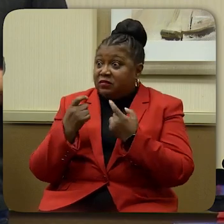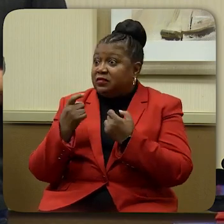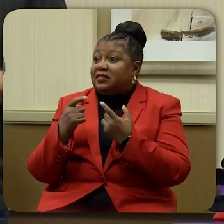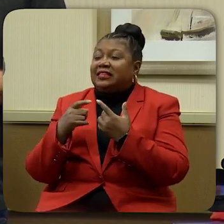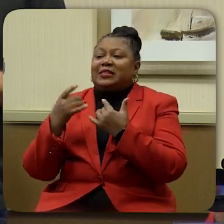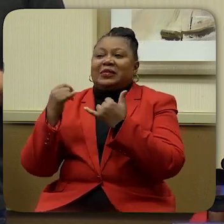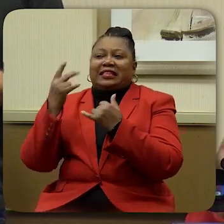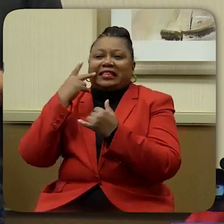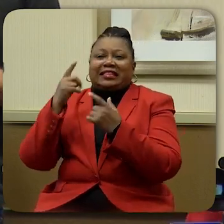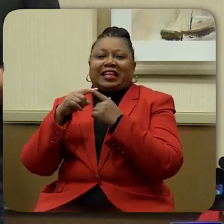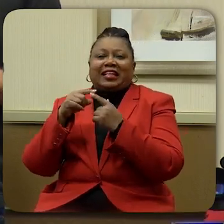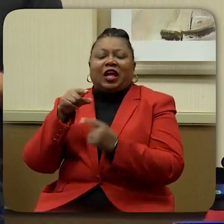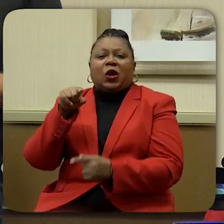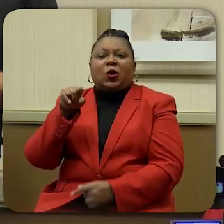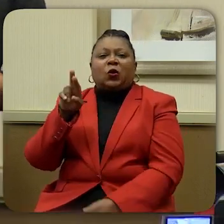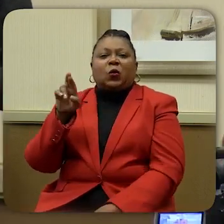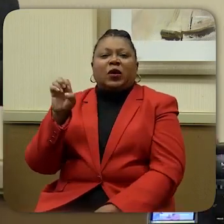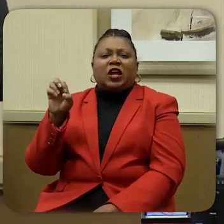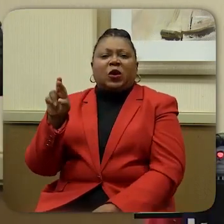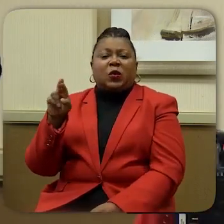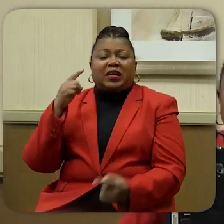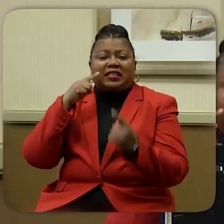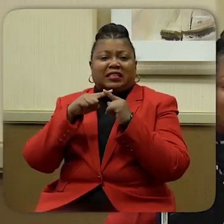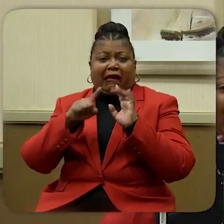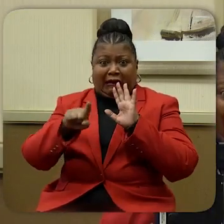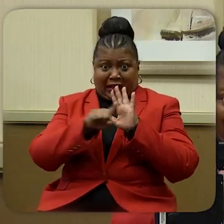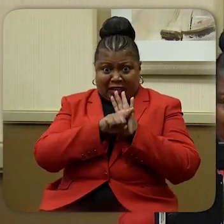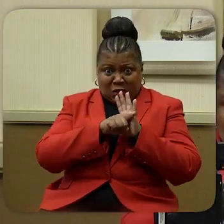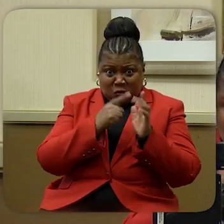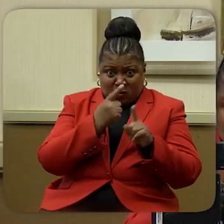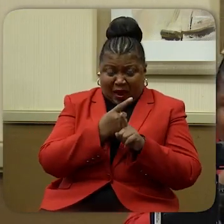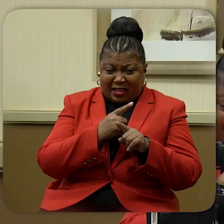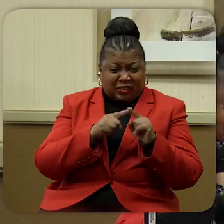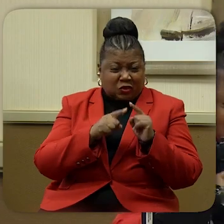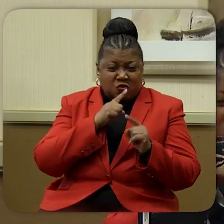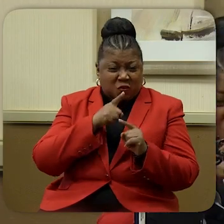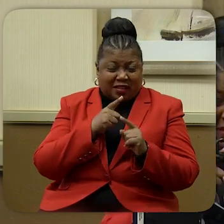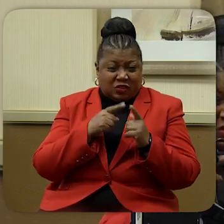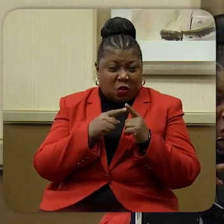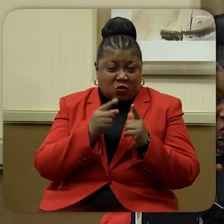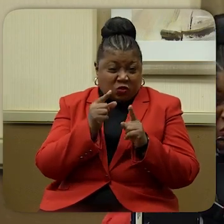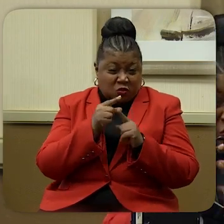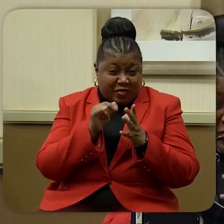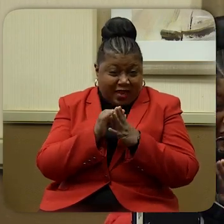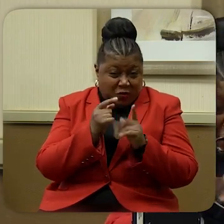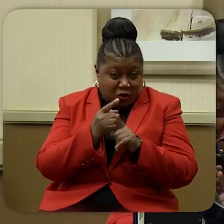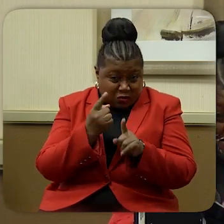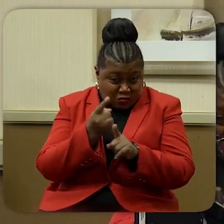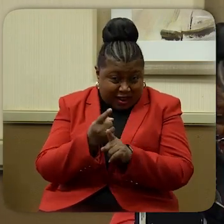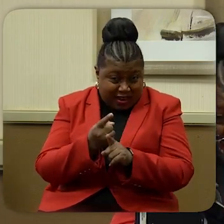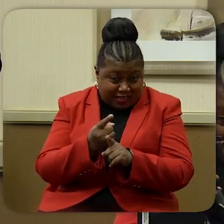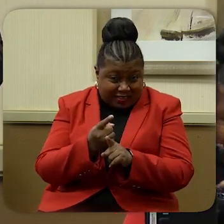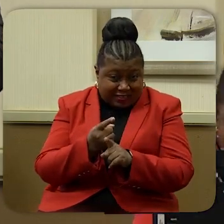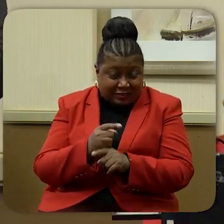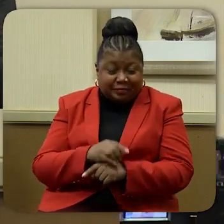But we're still saying like queer is considered derogatory, so we don't really use it, is that?